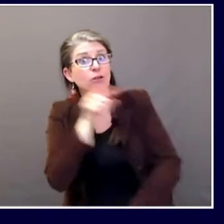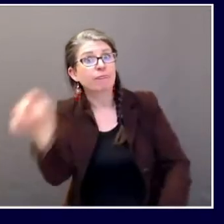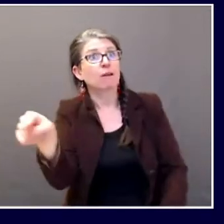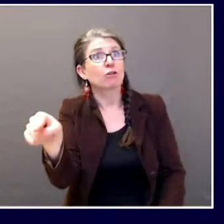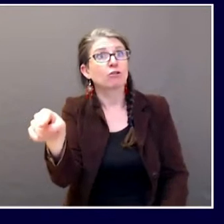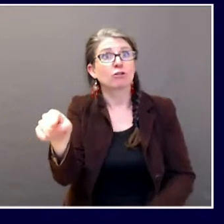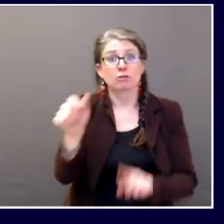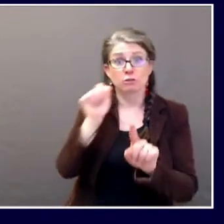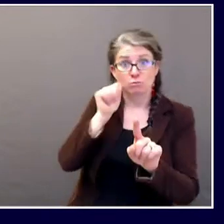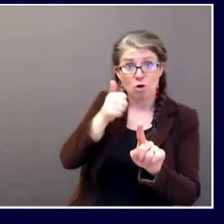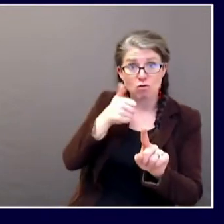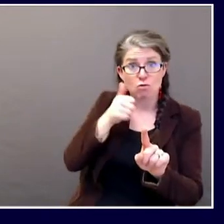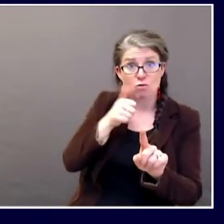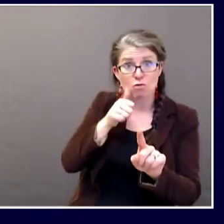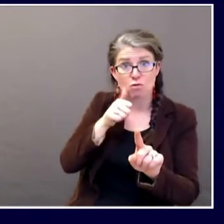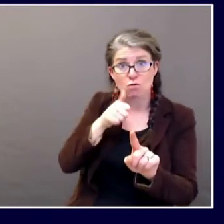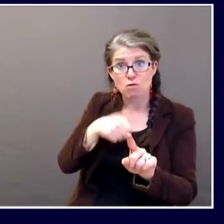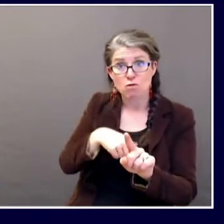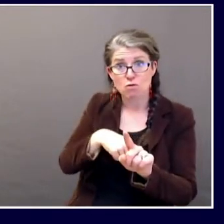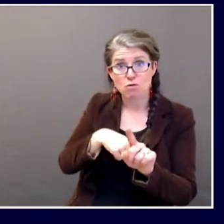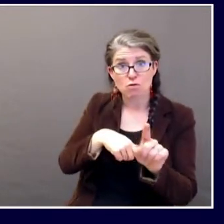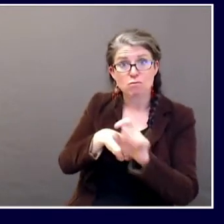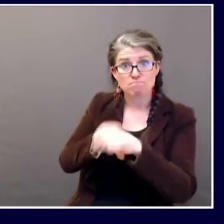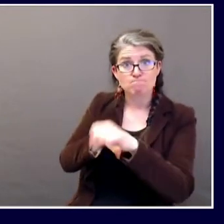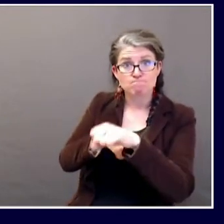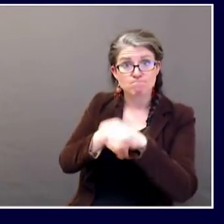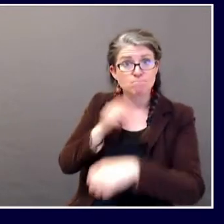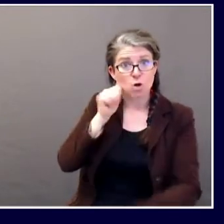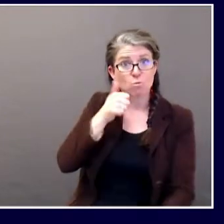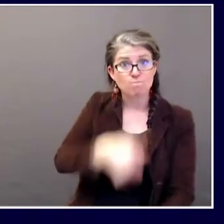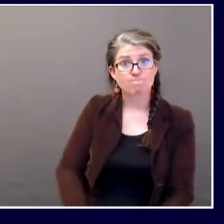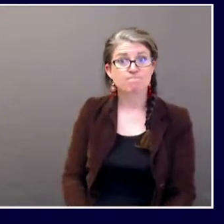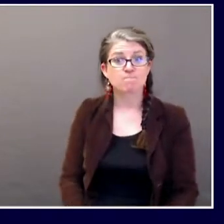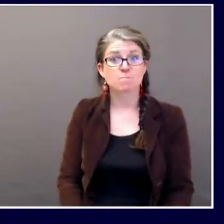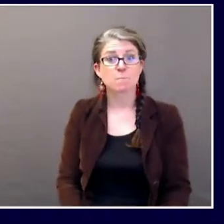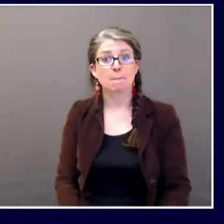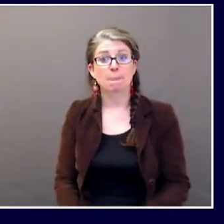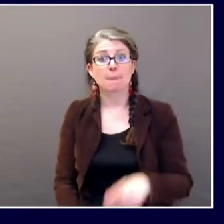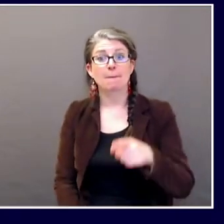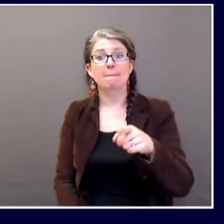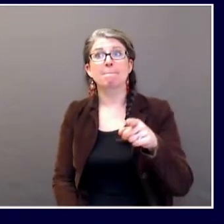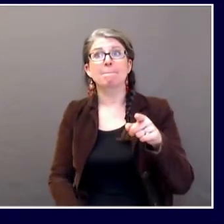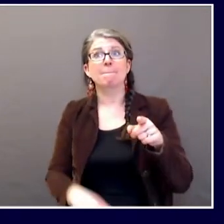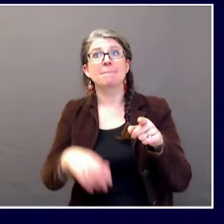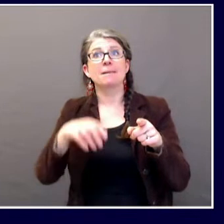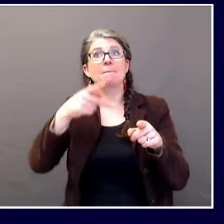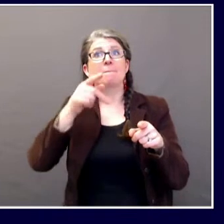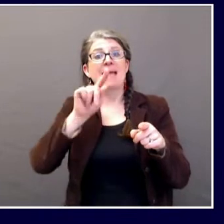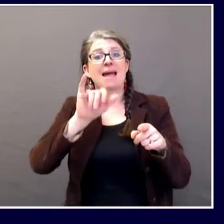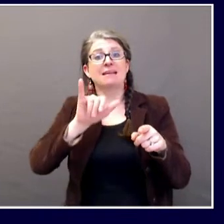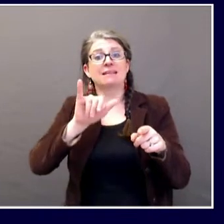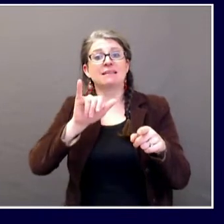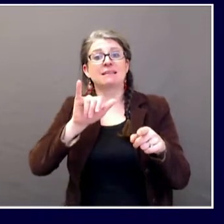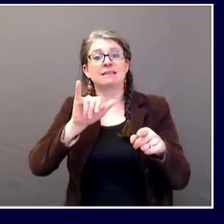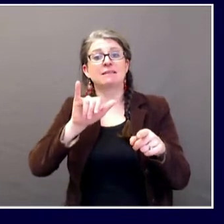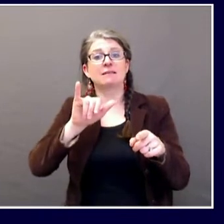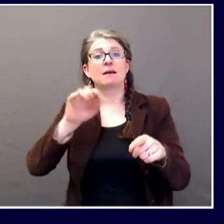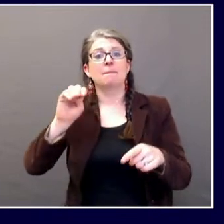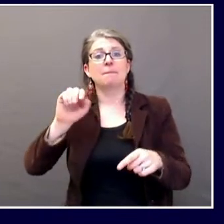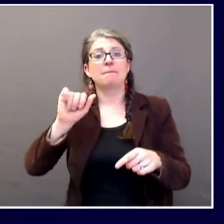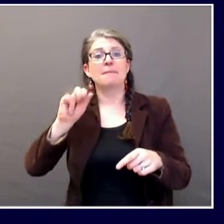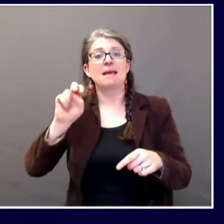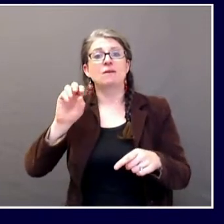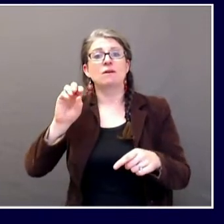White next. Thanks, Dr. Shah. The US CDC has published a report on the percentage of residents and staff at skilled